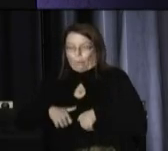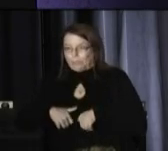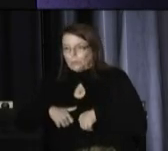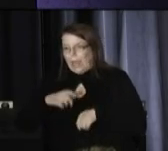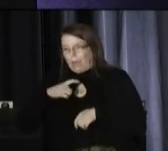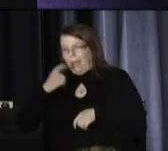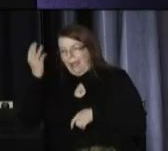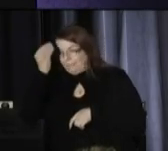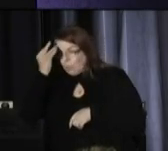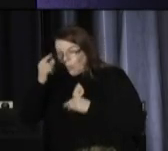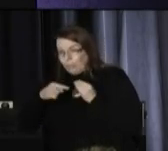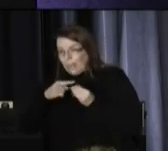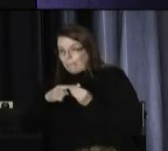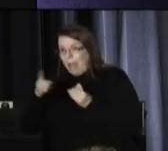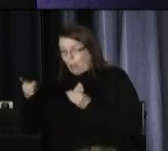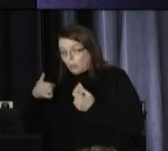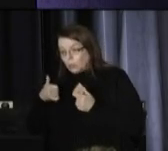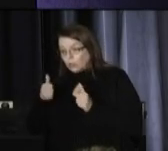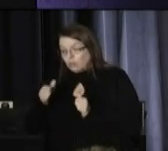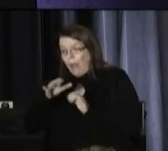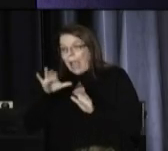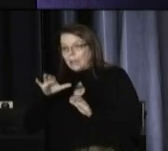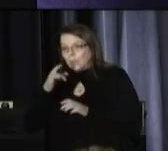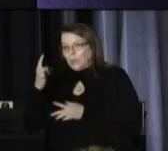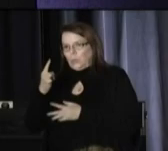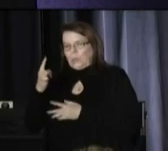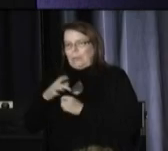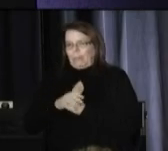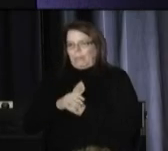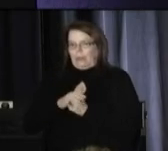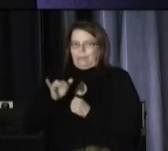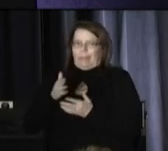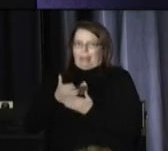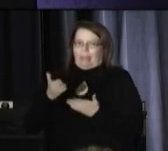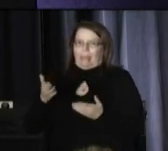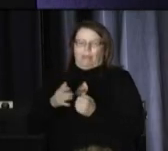about the fact that you were attempting to do this thing, you know,